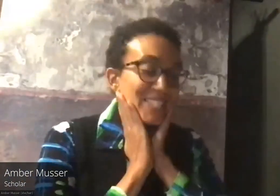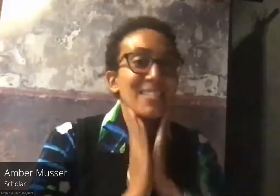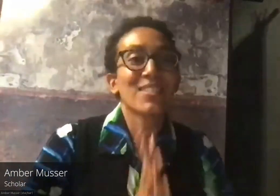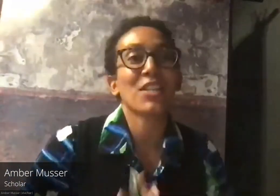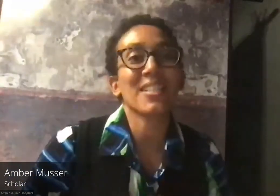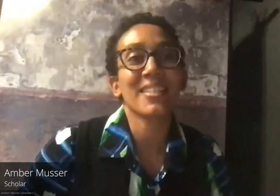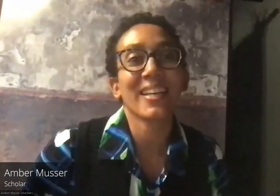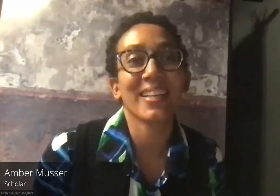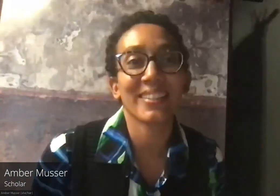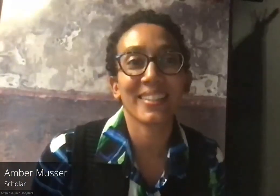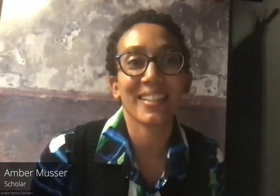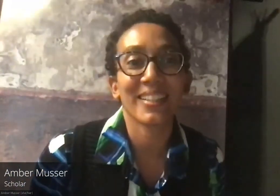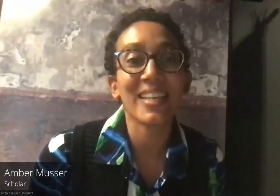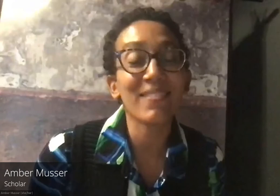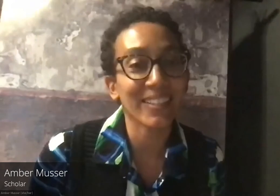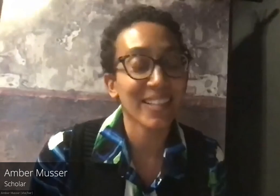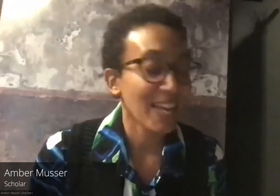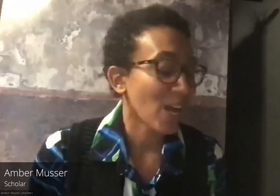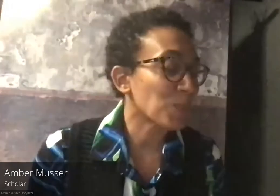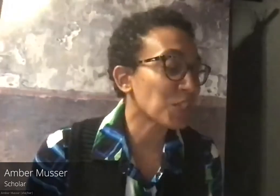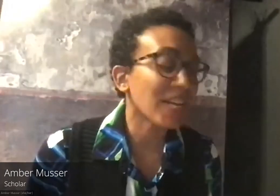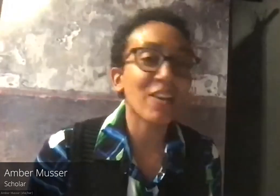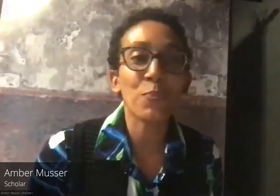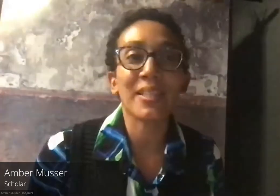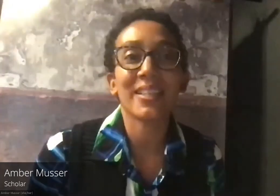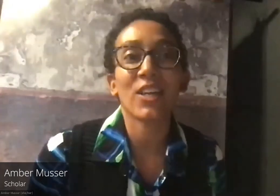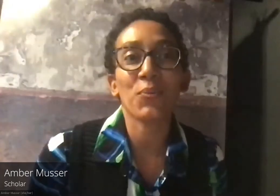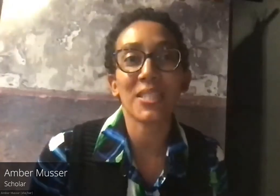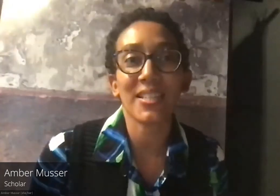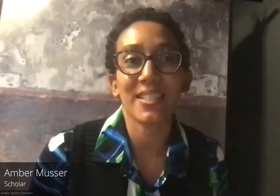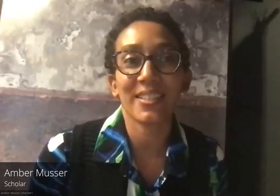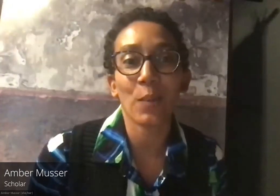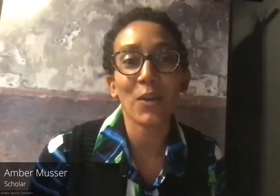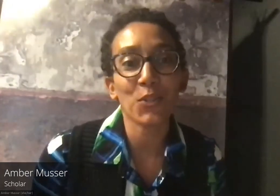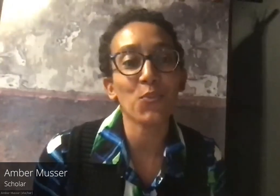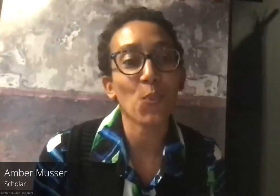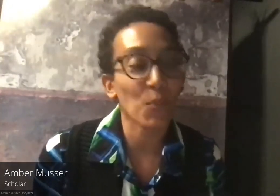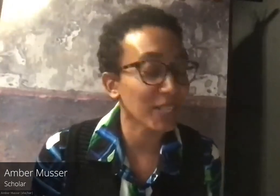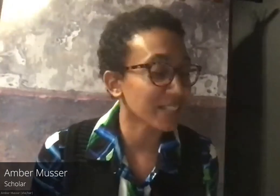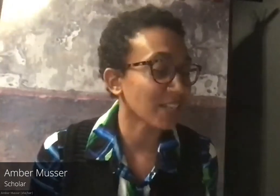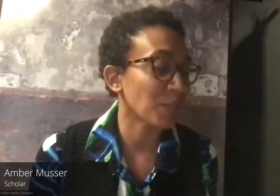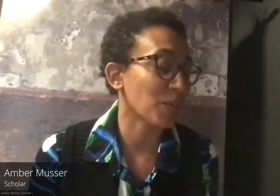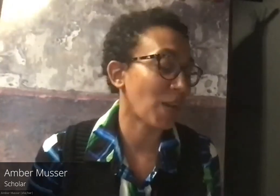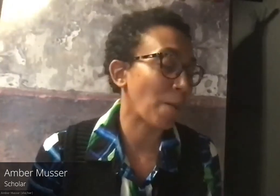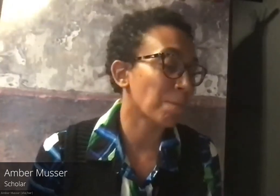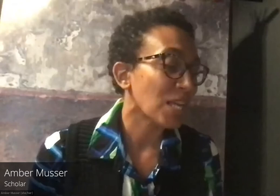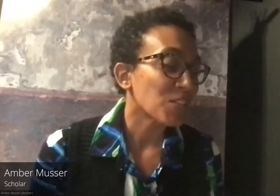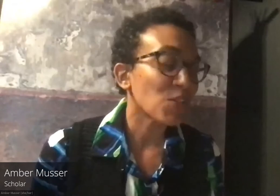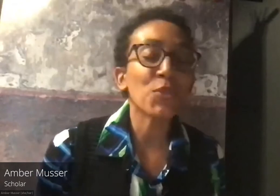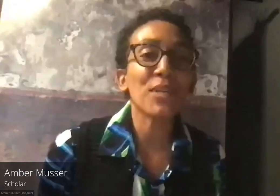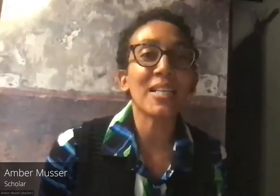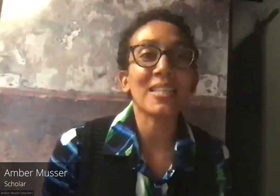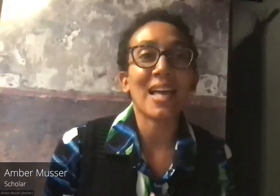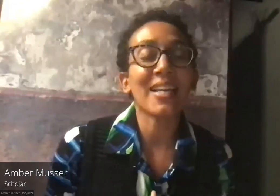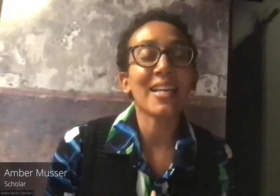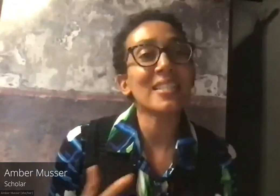This is such an exciting evening. Chitra and I have been in conversation about sort of what we're going to talk about. So